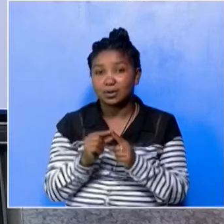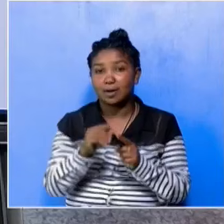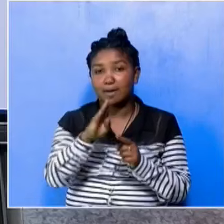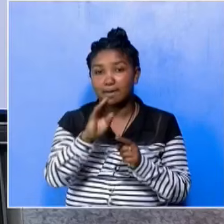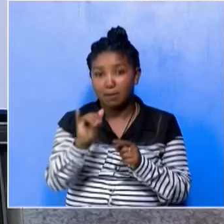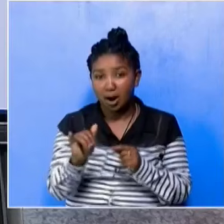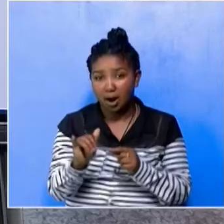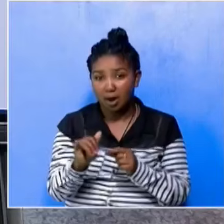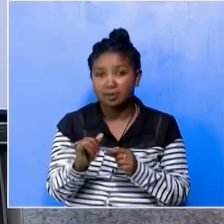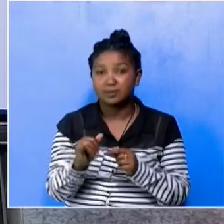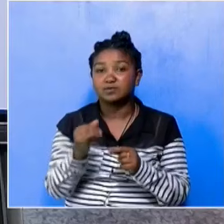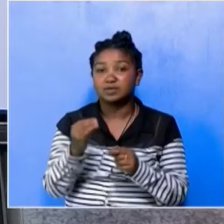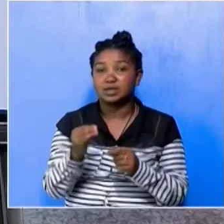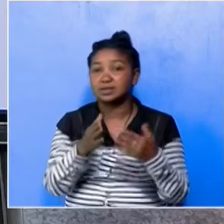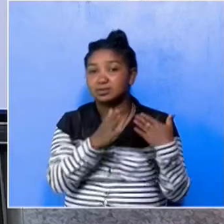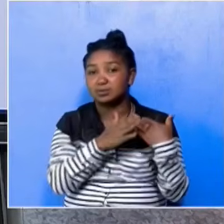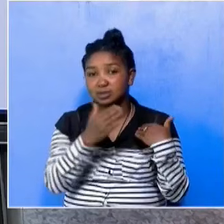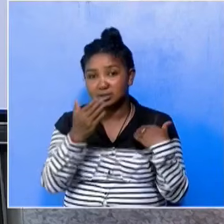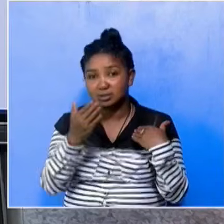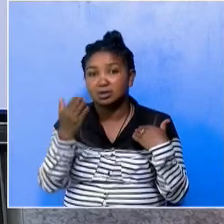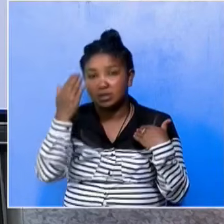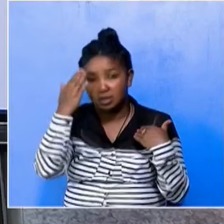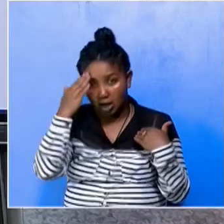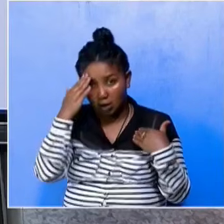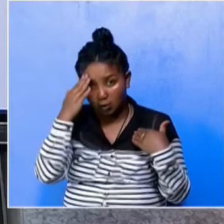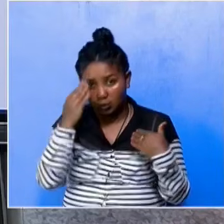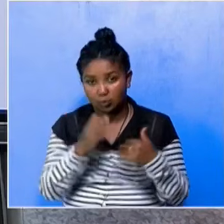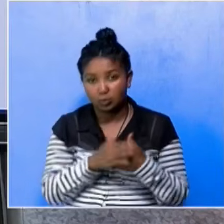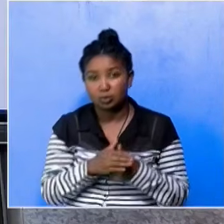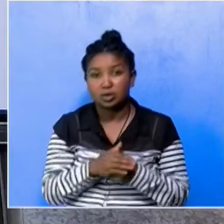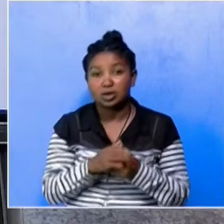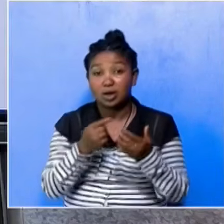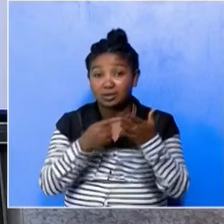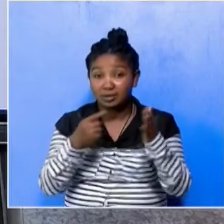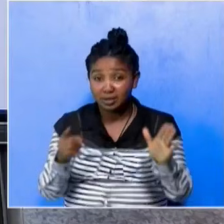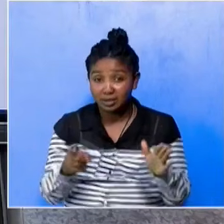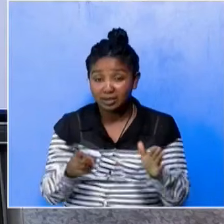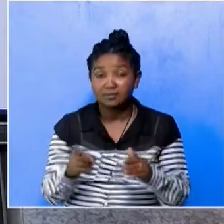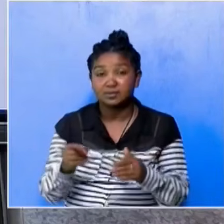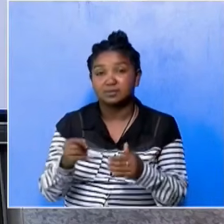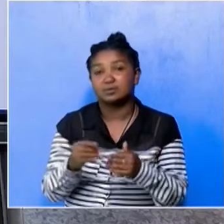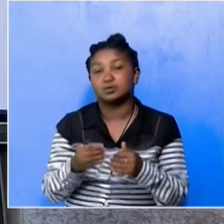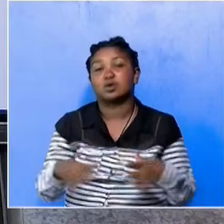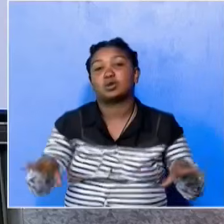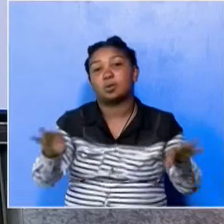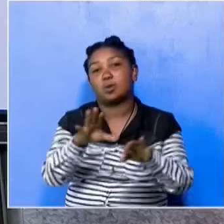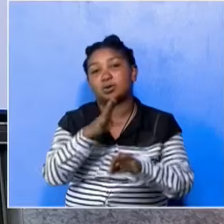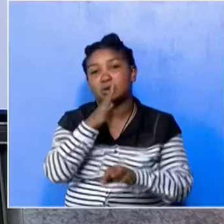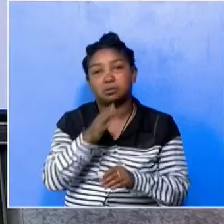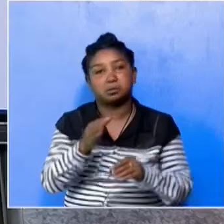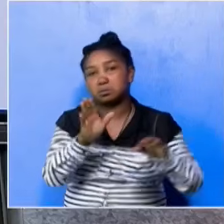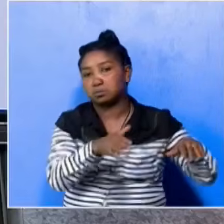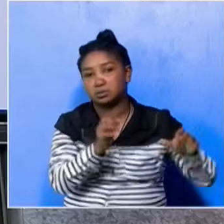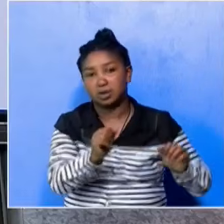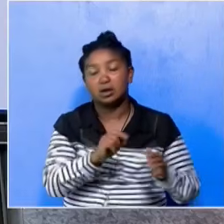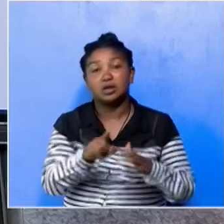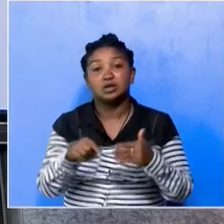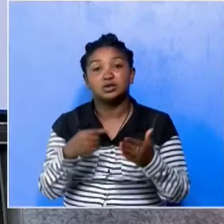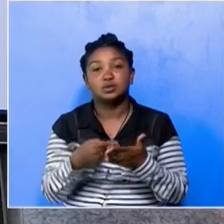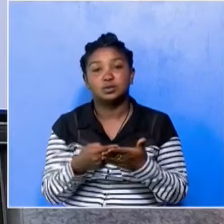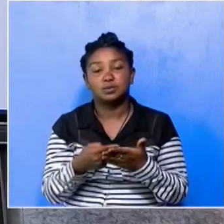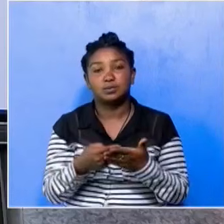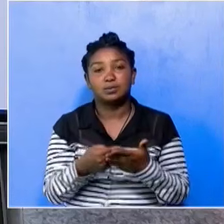by if the subject is not known, if the subject is not clear, if the subject is not important. Okay? So